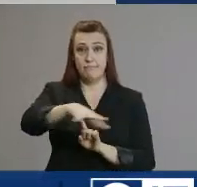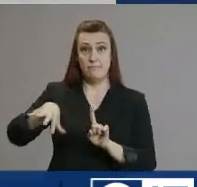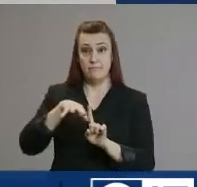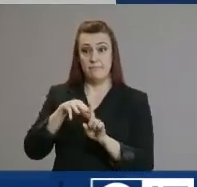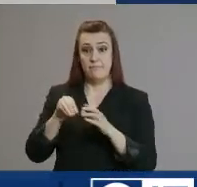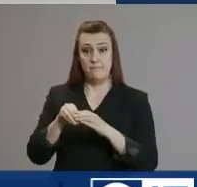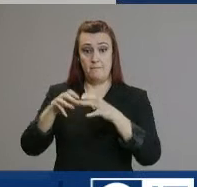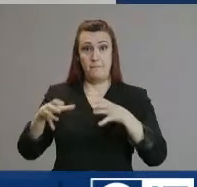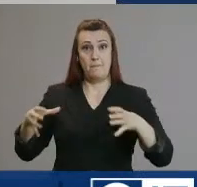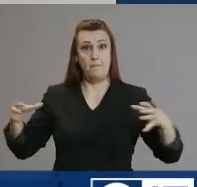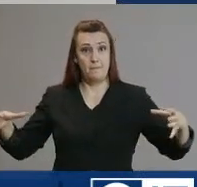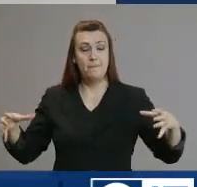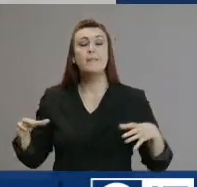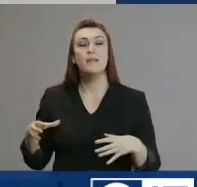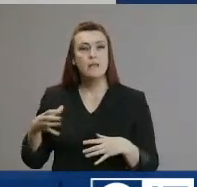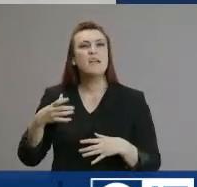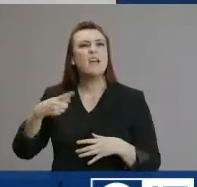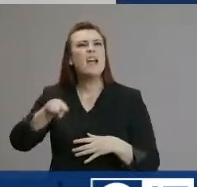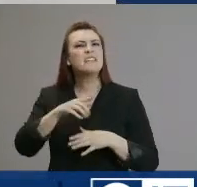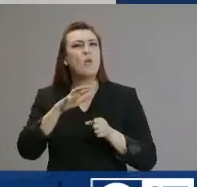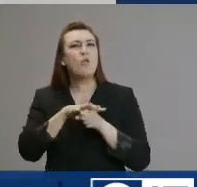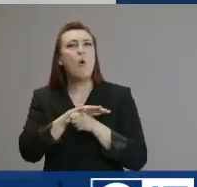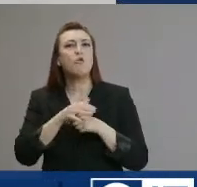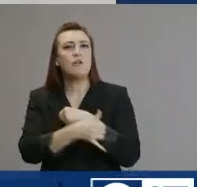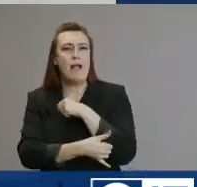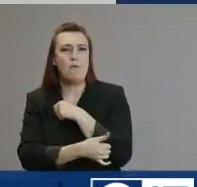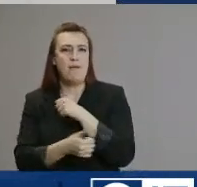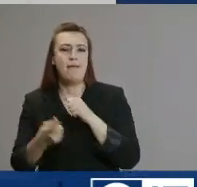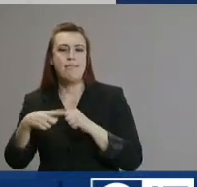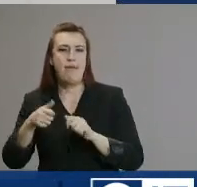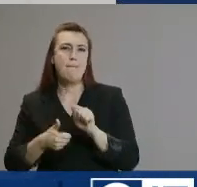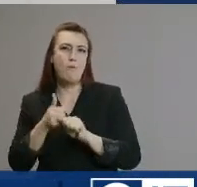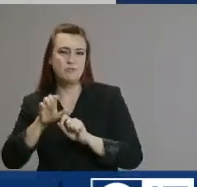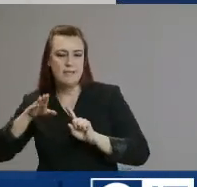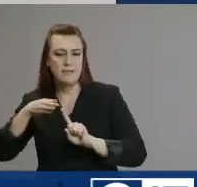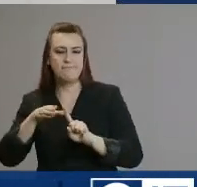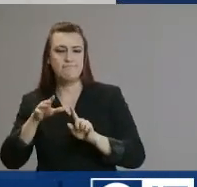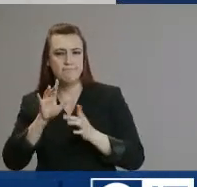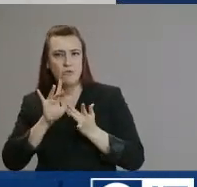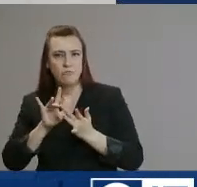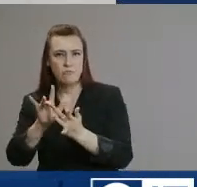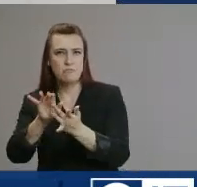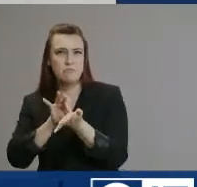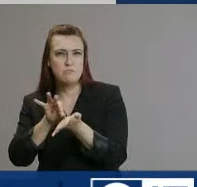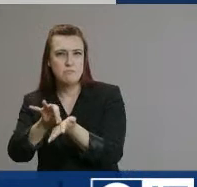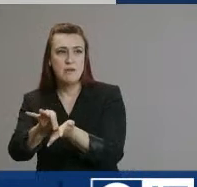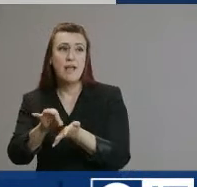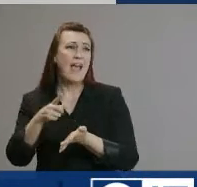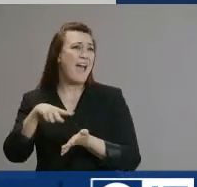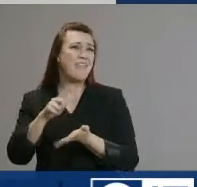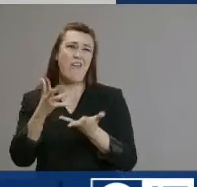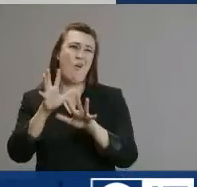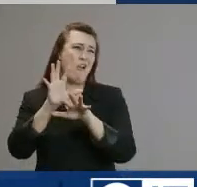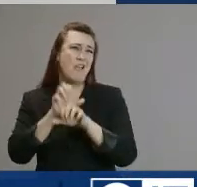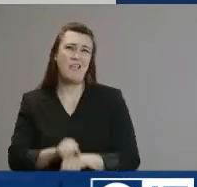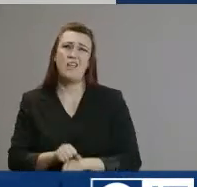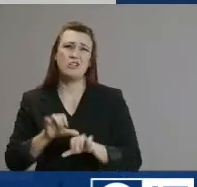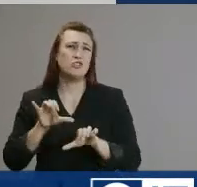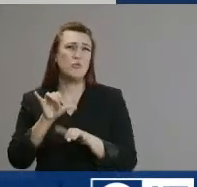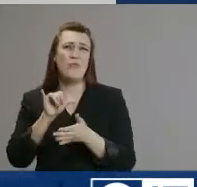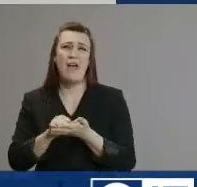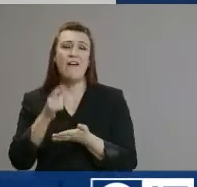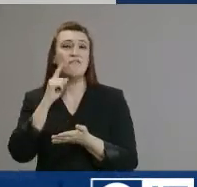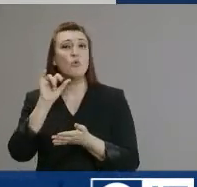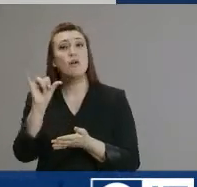ones primarily responsible for the contact tracing. And they do this for a number of diseases, including sexually transmitted infections,